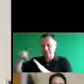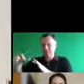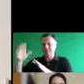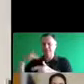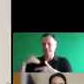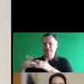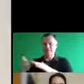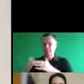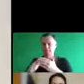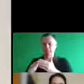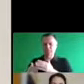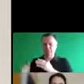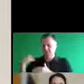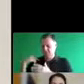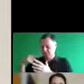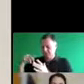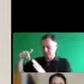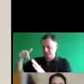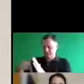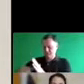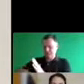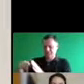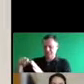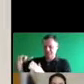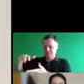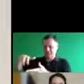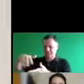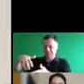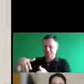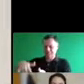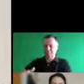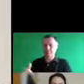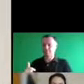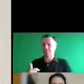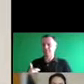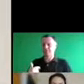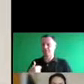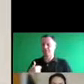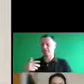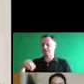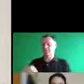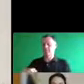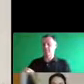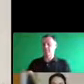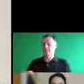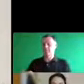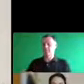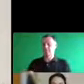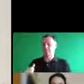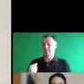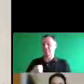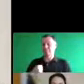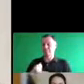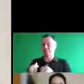that ancient past, which I possibly could have been, could be a part of me and my people,